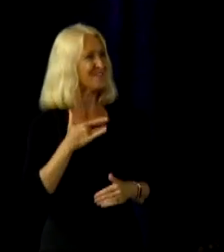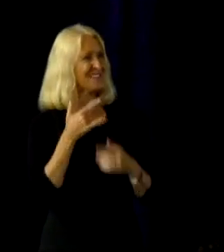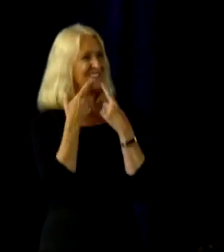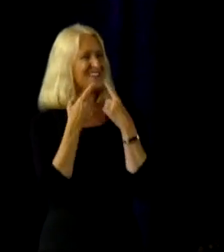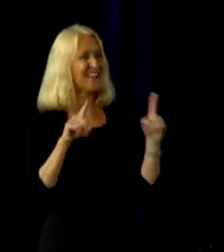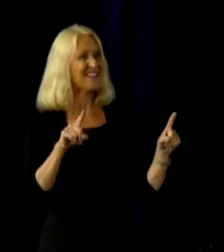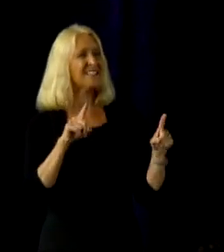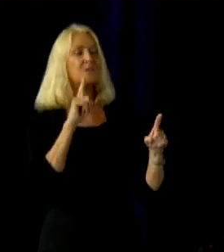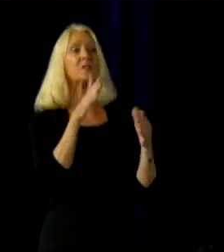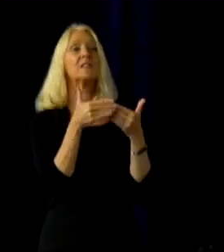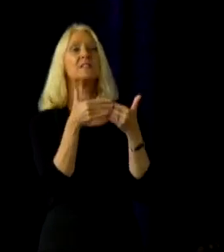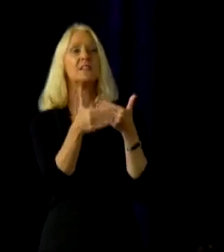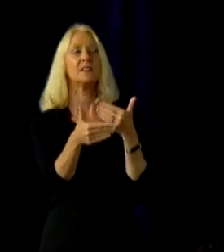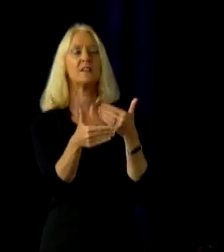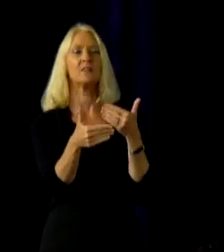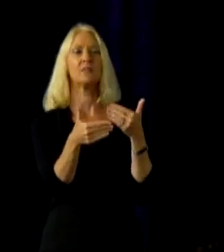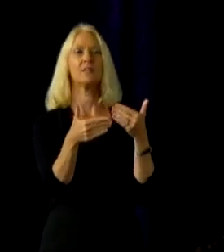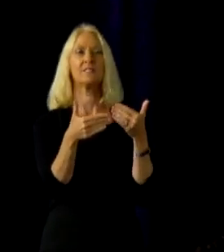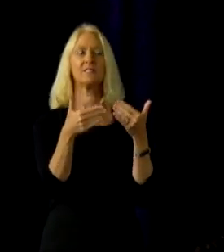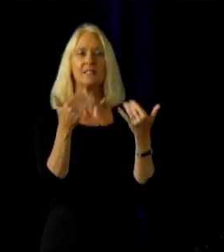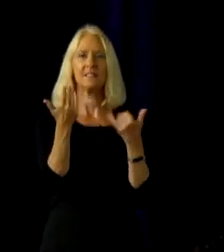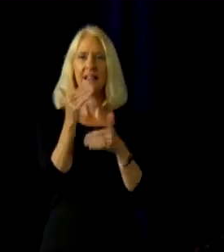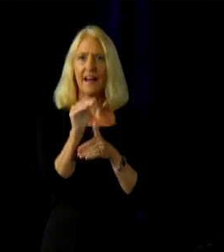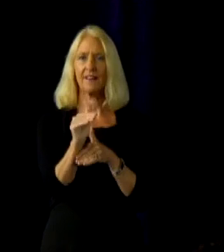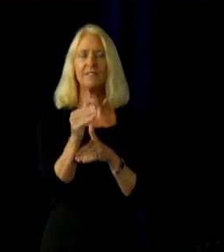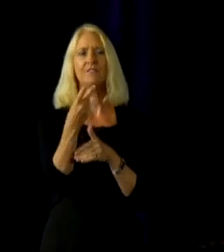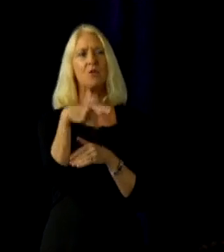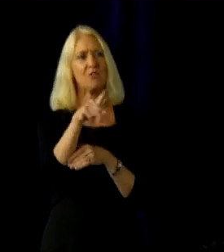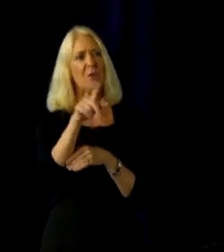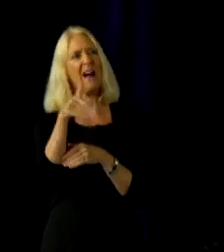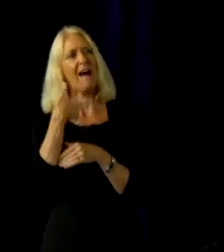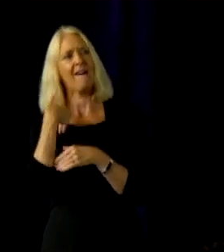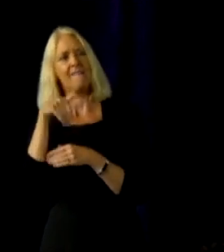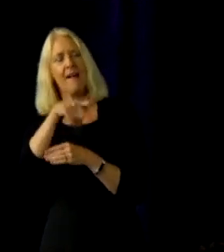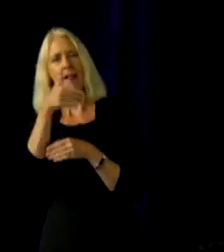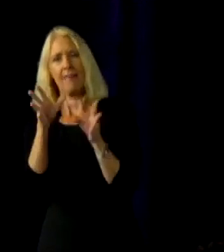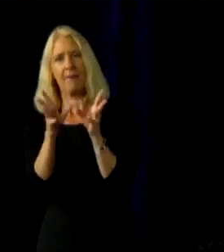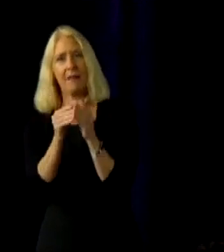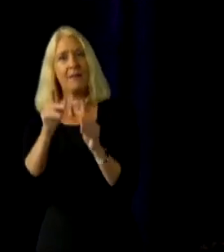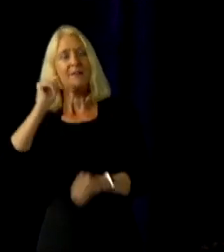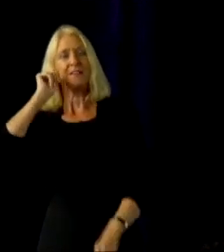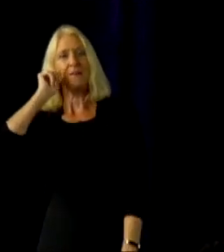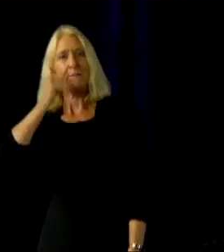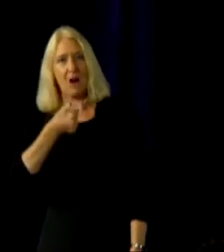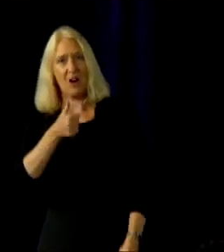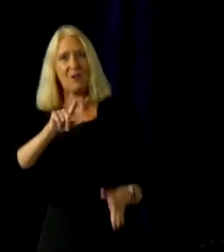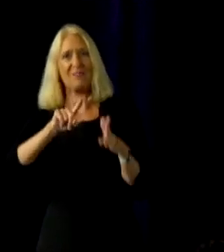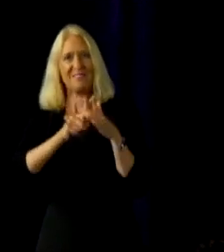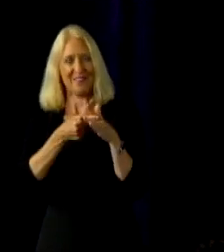this afternoon, some of you are going to be continuing to work in the plenary sessions, but tomorrow when we really kick off in high